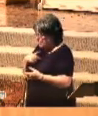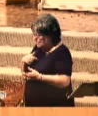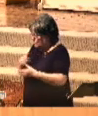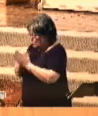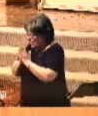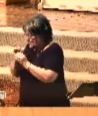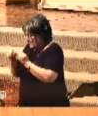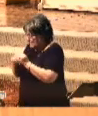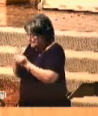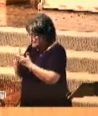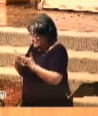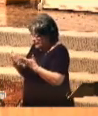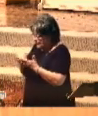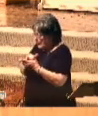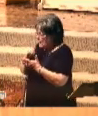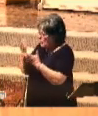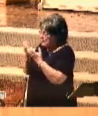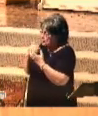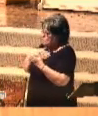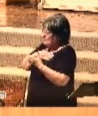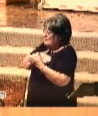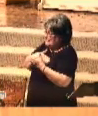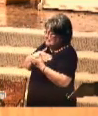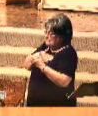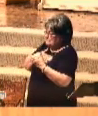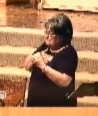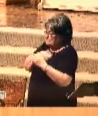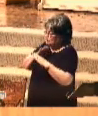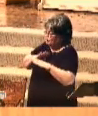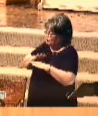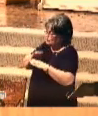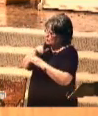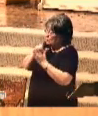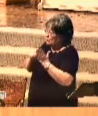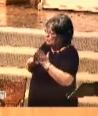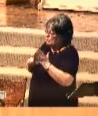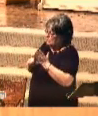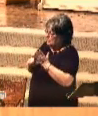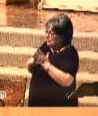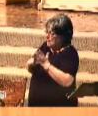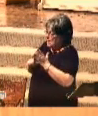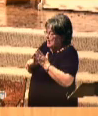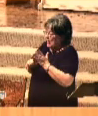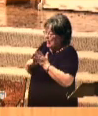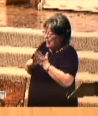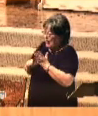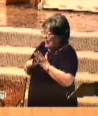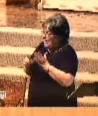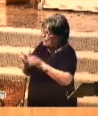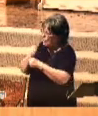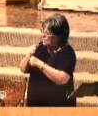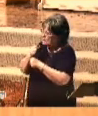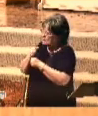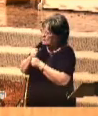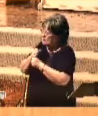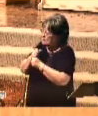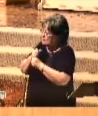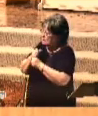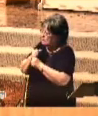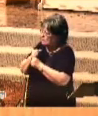about something. I really want to please the Lord." He said, I got a really great promotion at